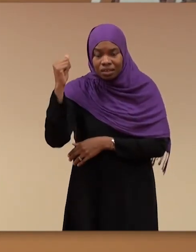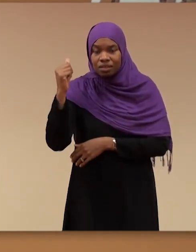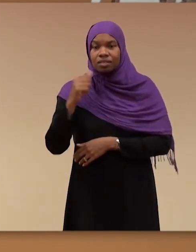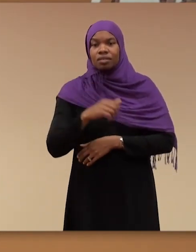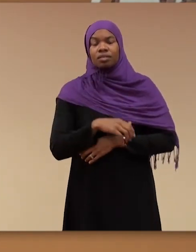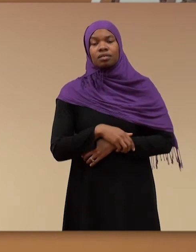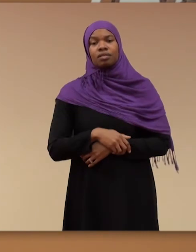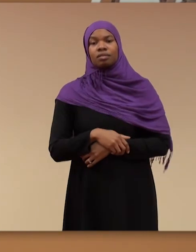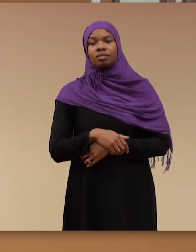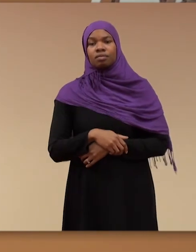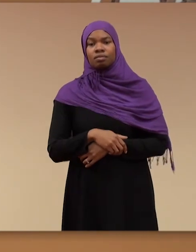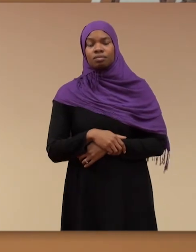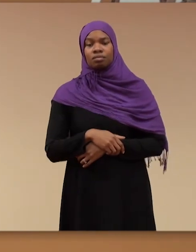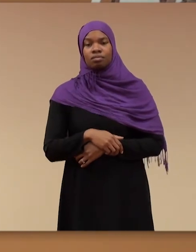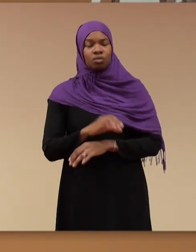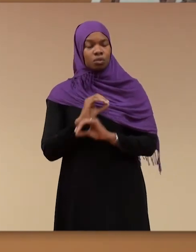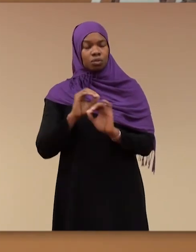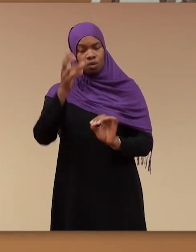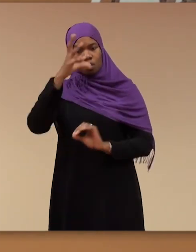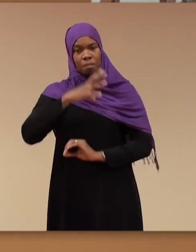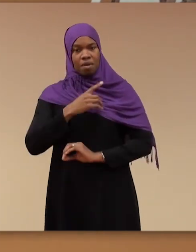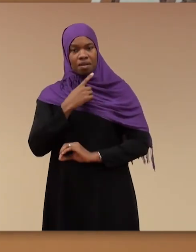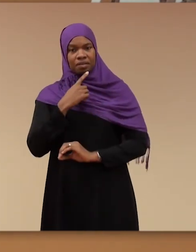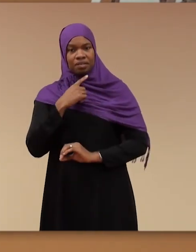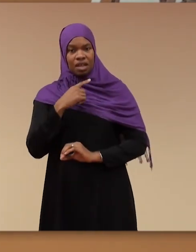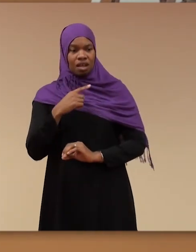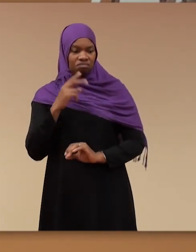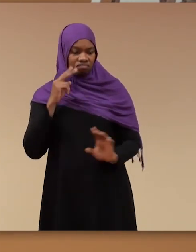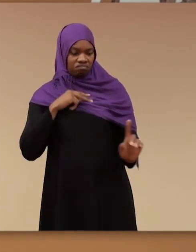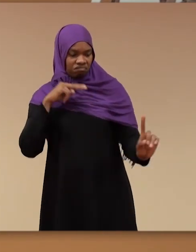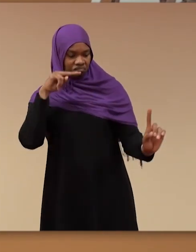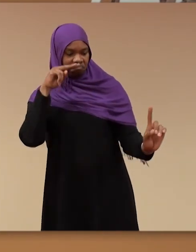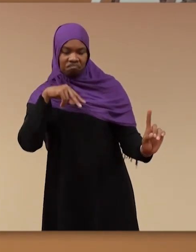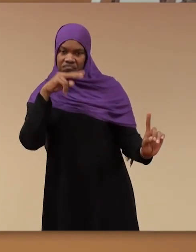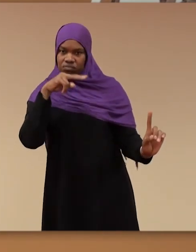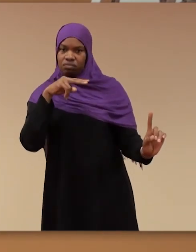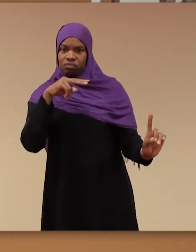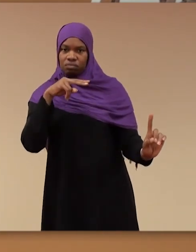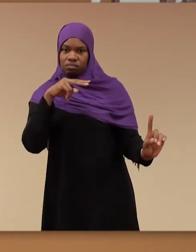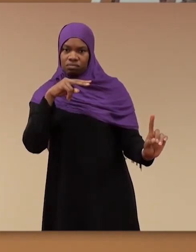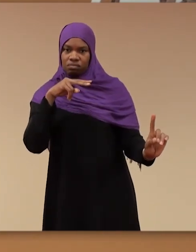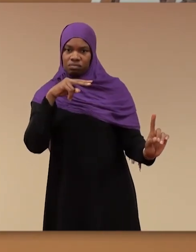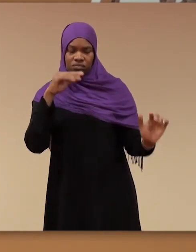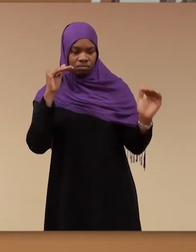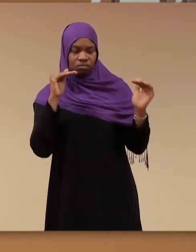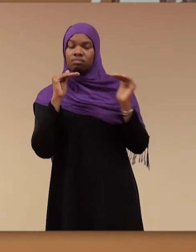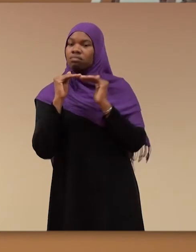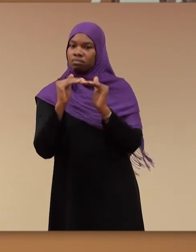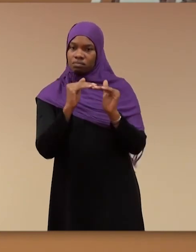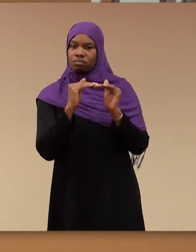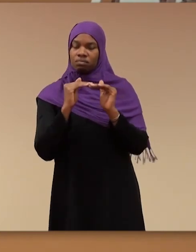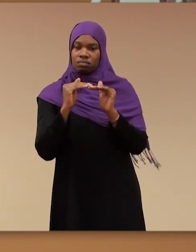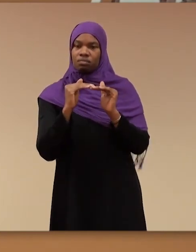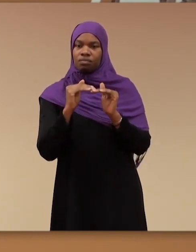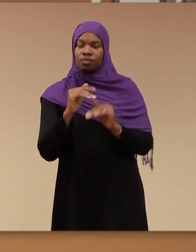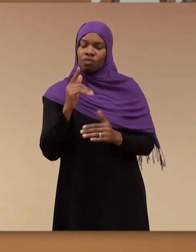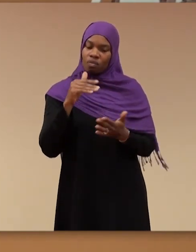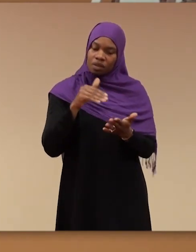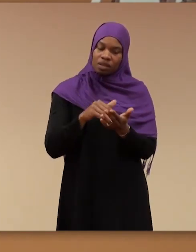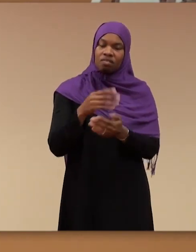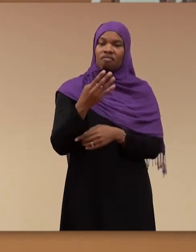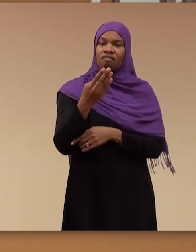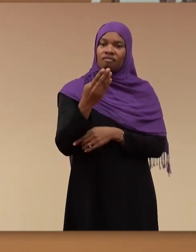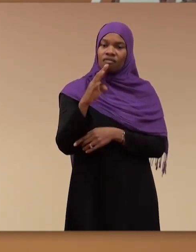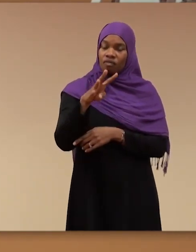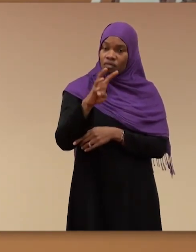are worse than me as a male. So Islam from 1,400 years ago in the Quran,